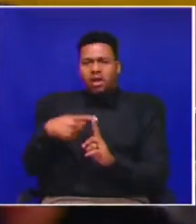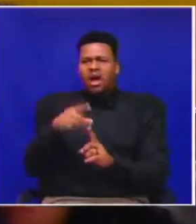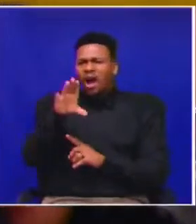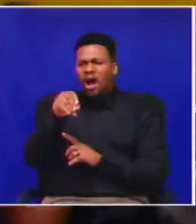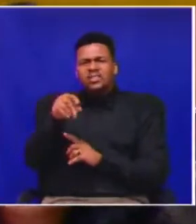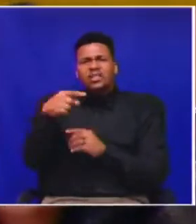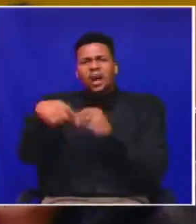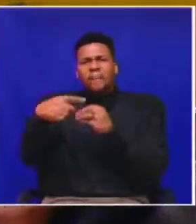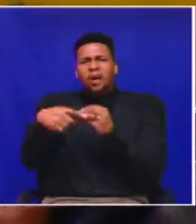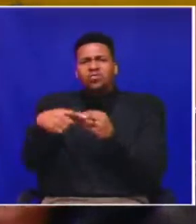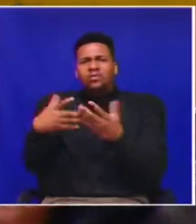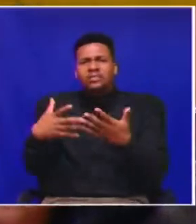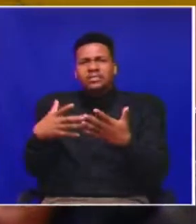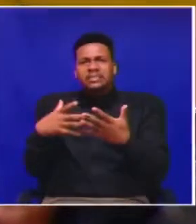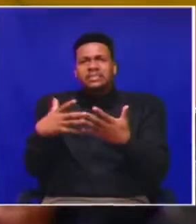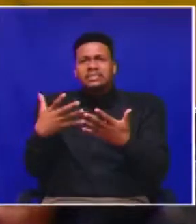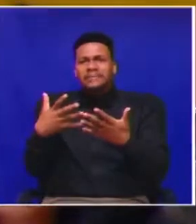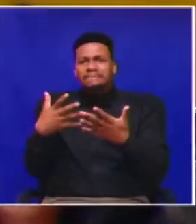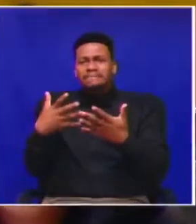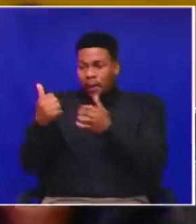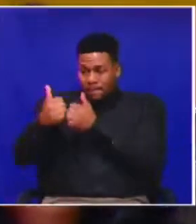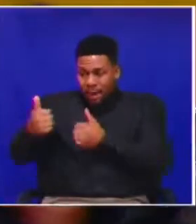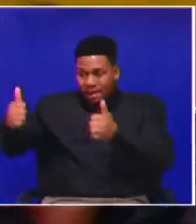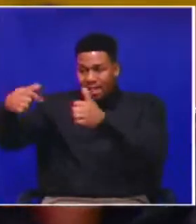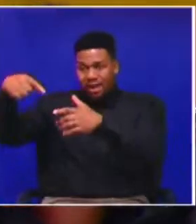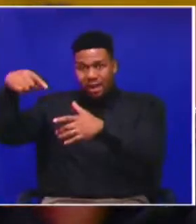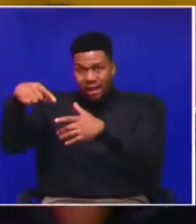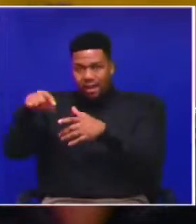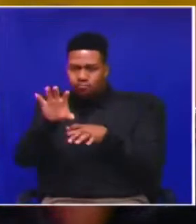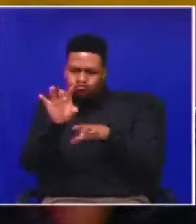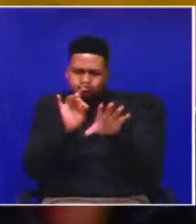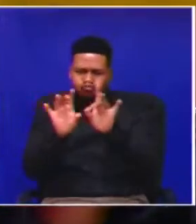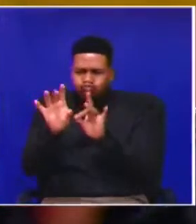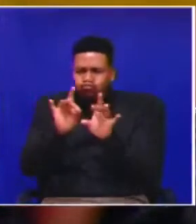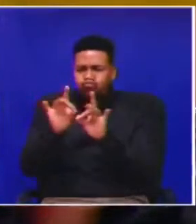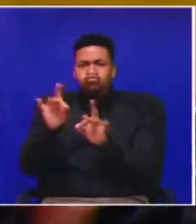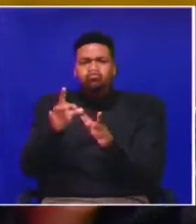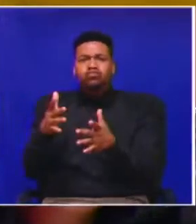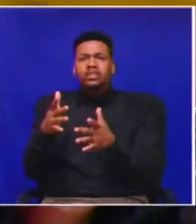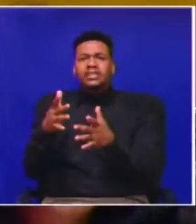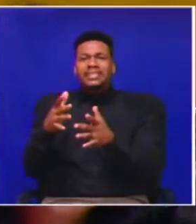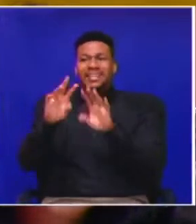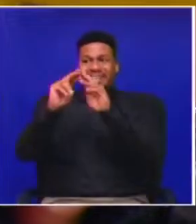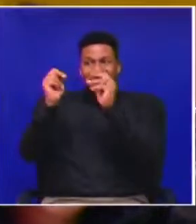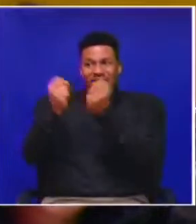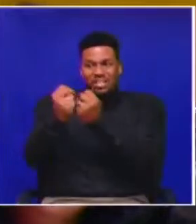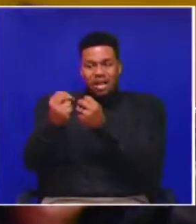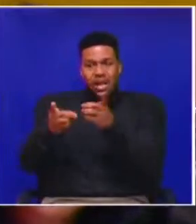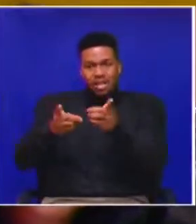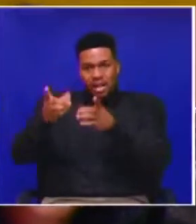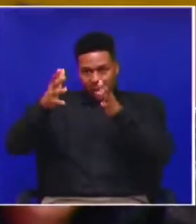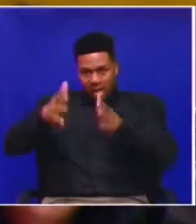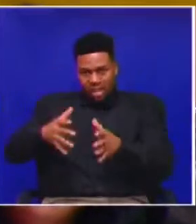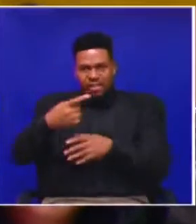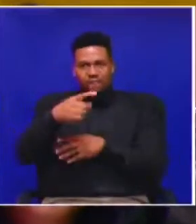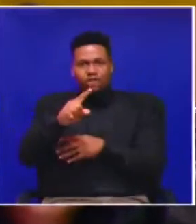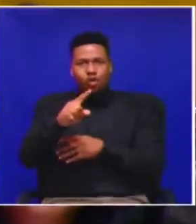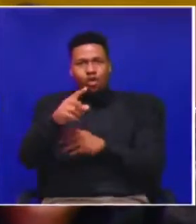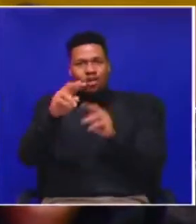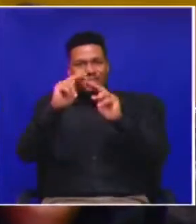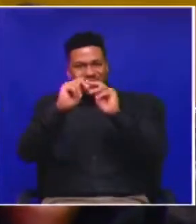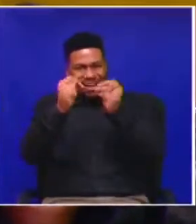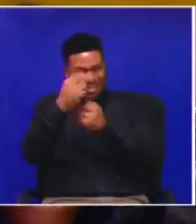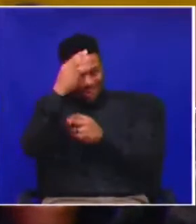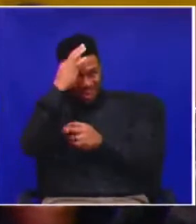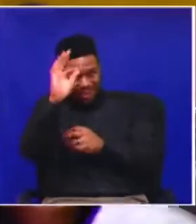selection of the panel to make the recommendations on the appointment of the National Director of Public Prosecution.